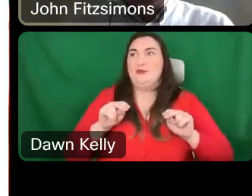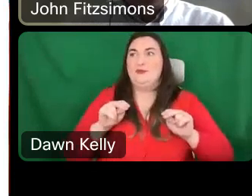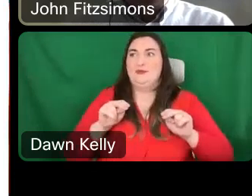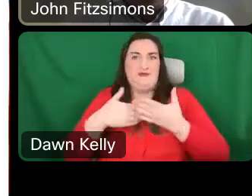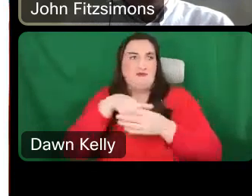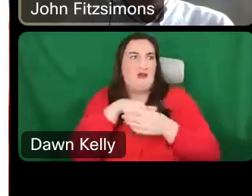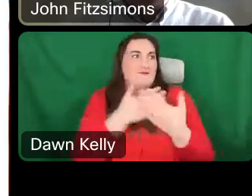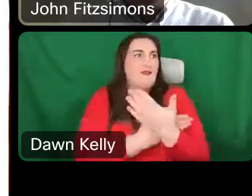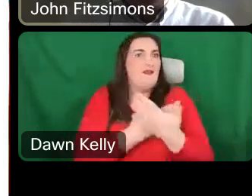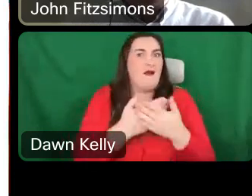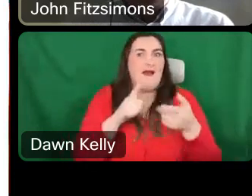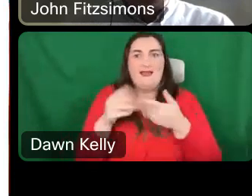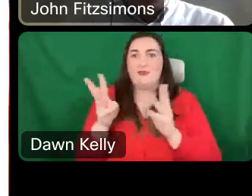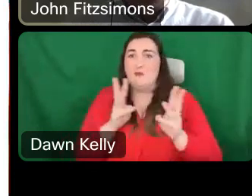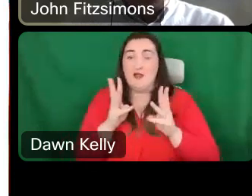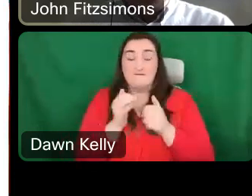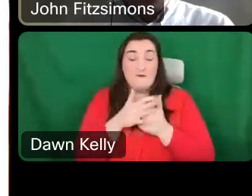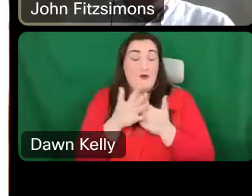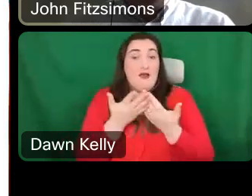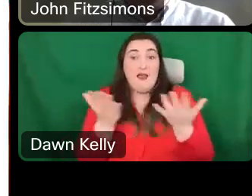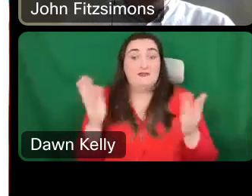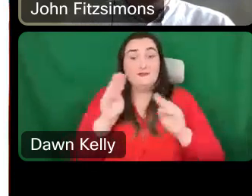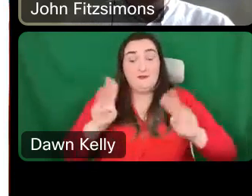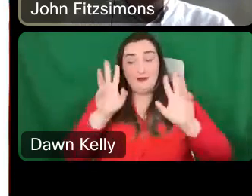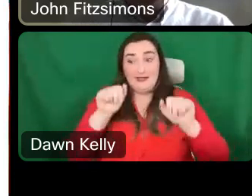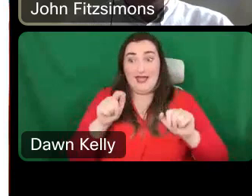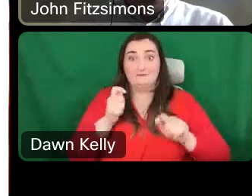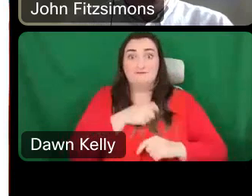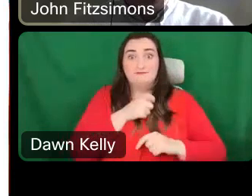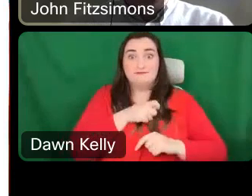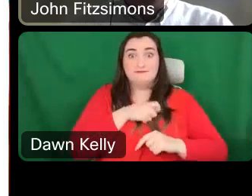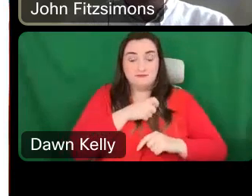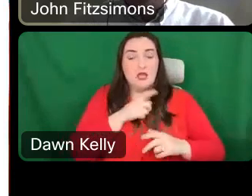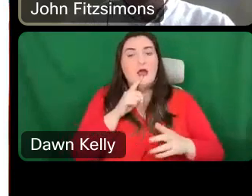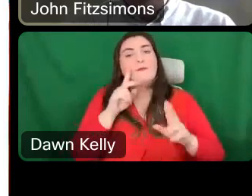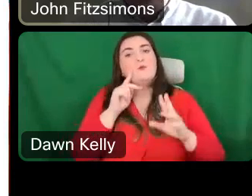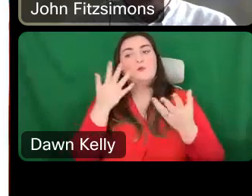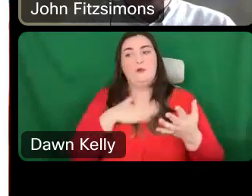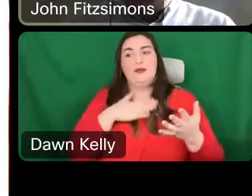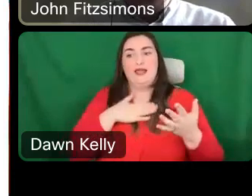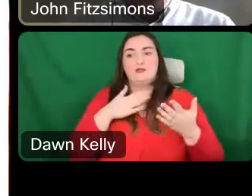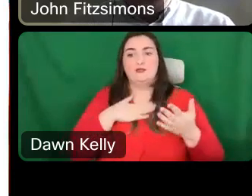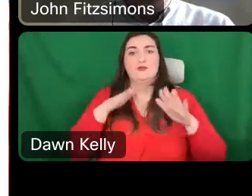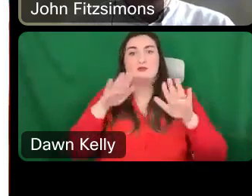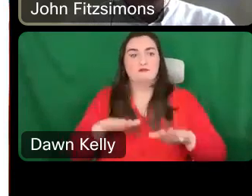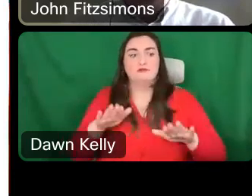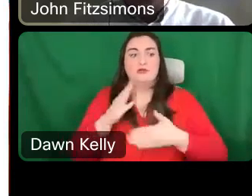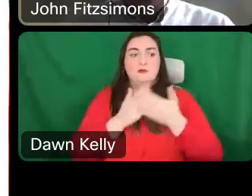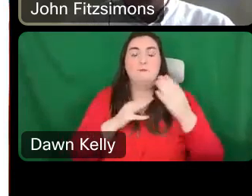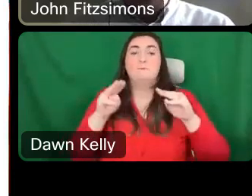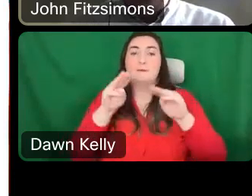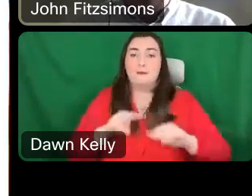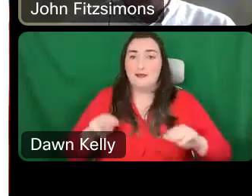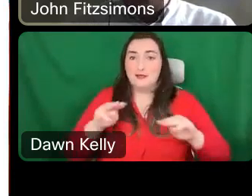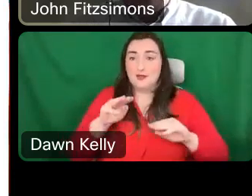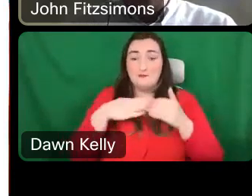involving the law in our work, I think for many people can be unnerving. So I think we want to reassure people that most of the things